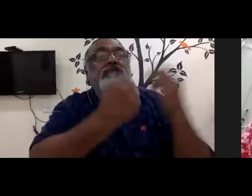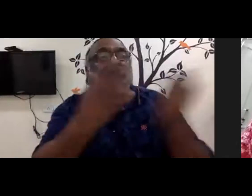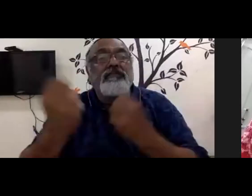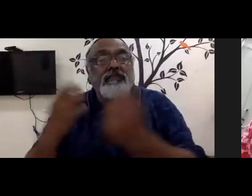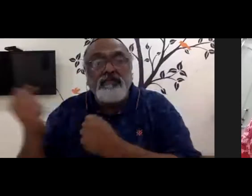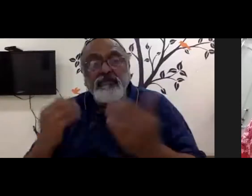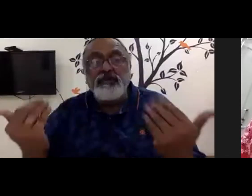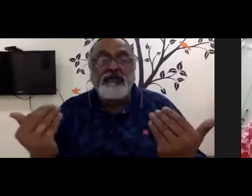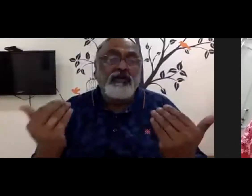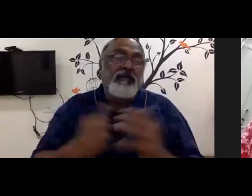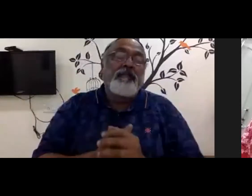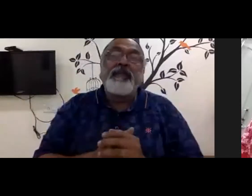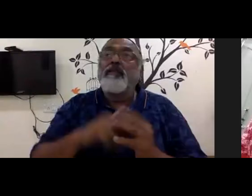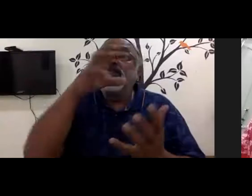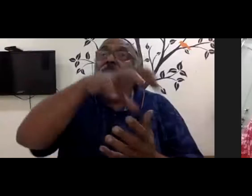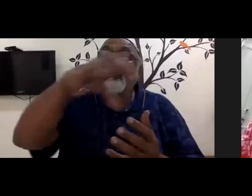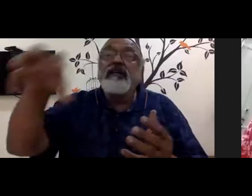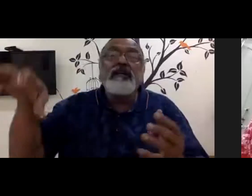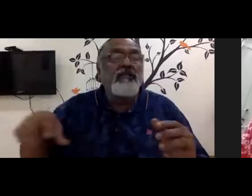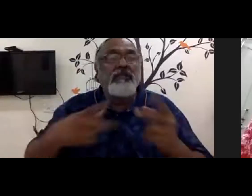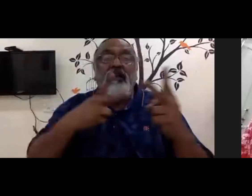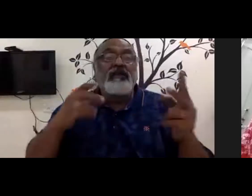also, but yet everything is